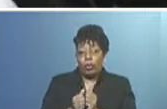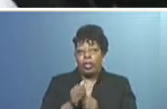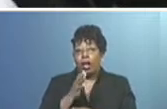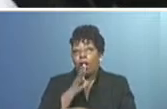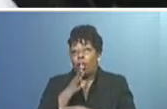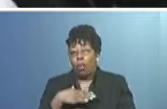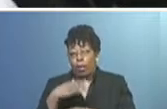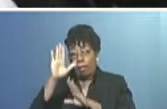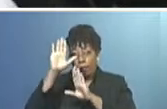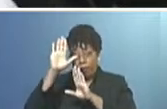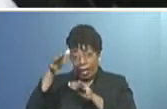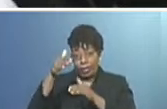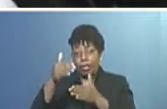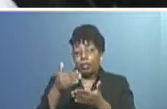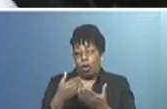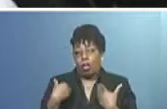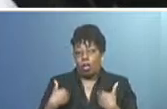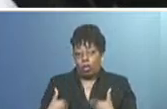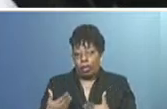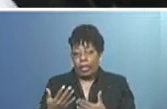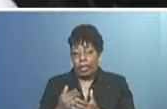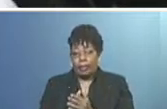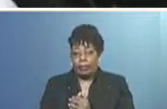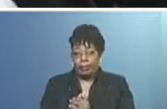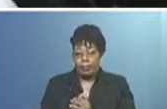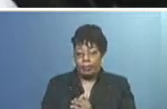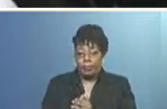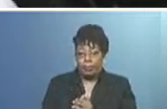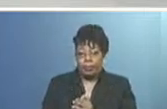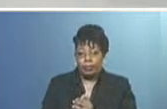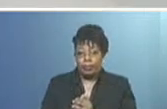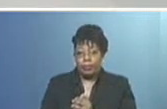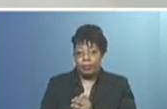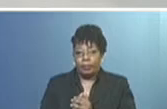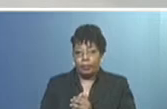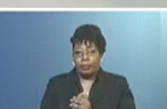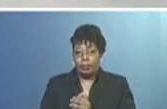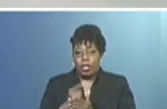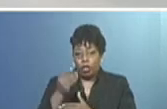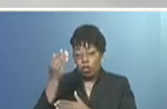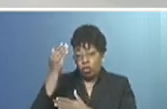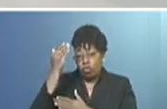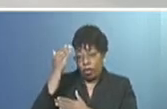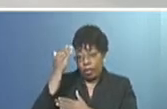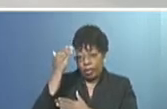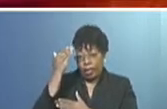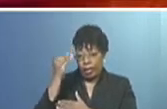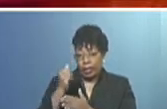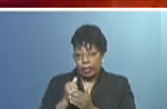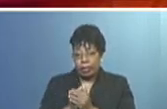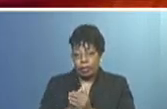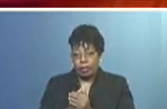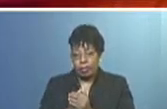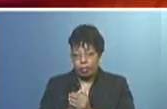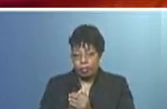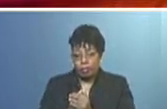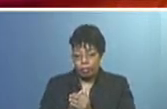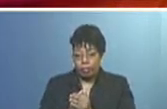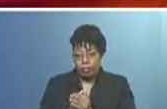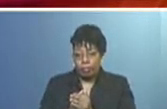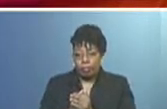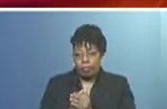women's basketball collection. Seeing them get recognized and for the things they do and, for their